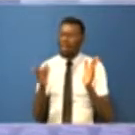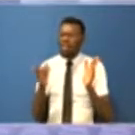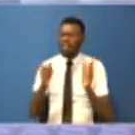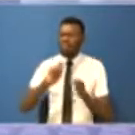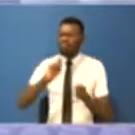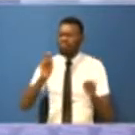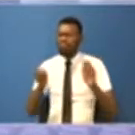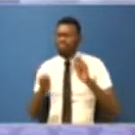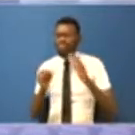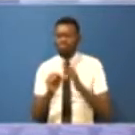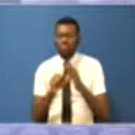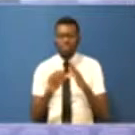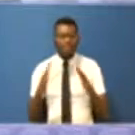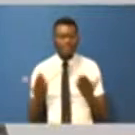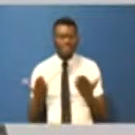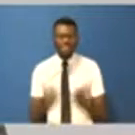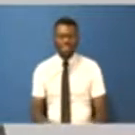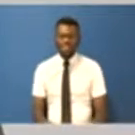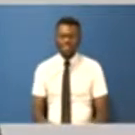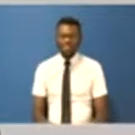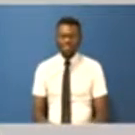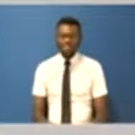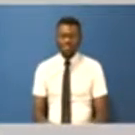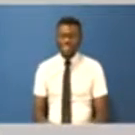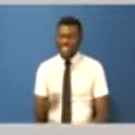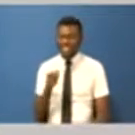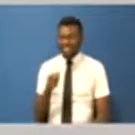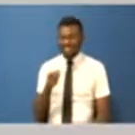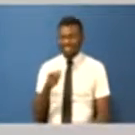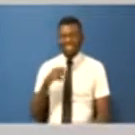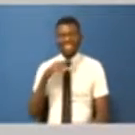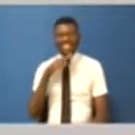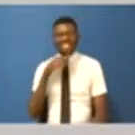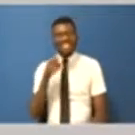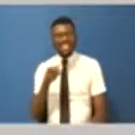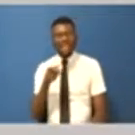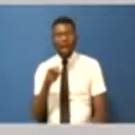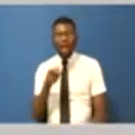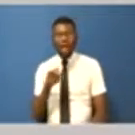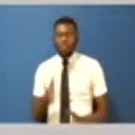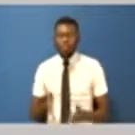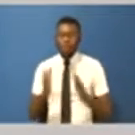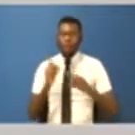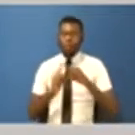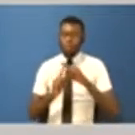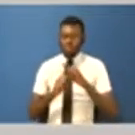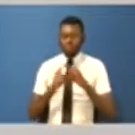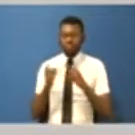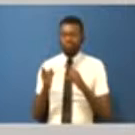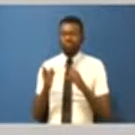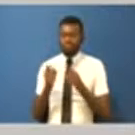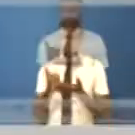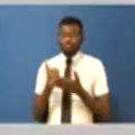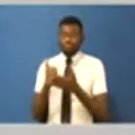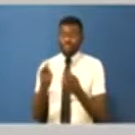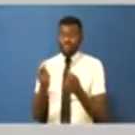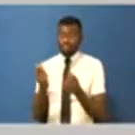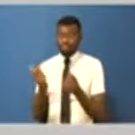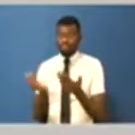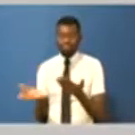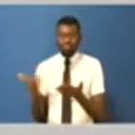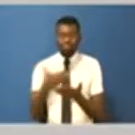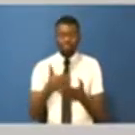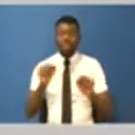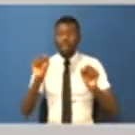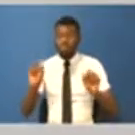around you see garbage looked in a more positive way it's money generating if you look at